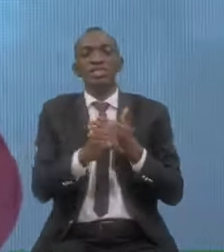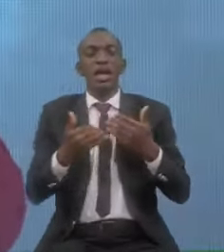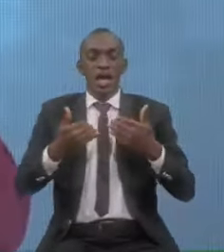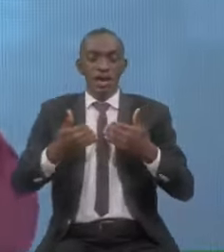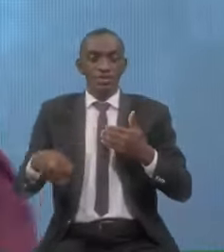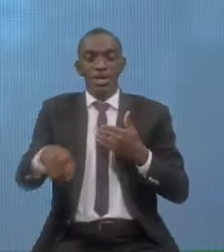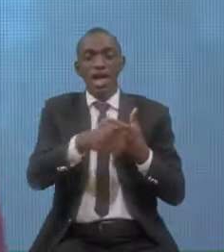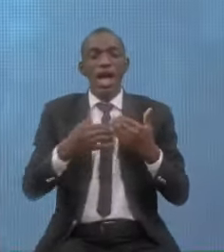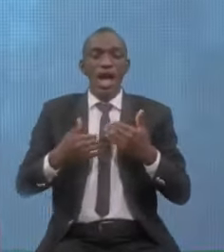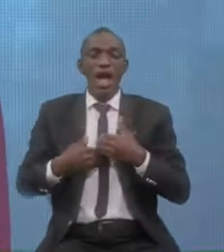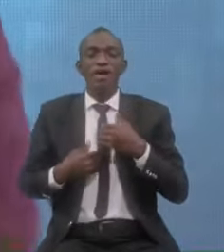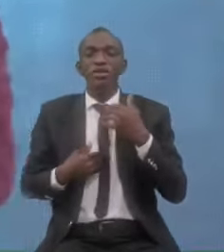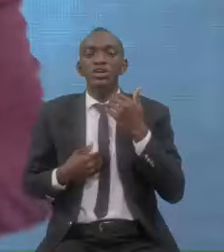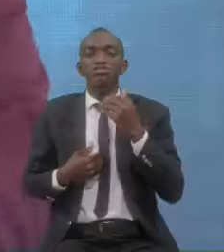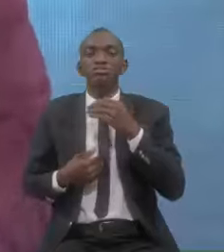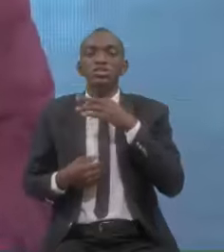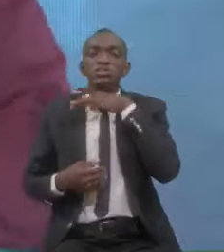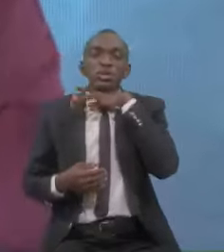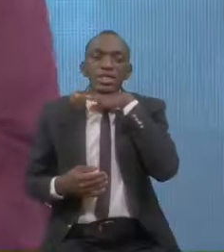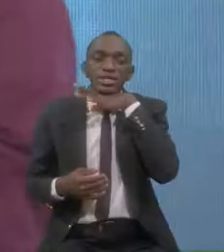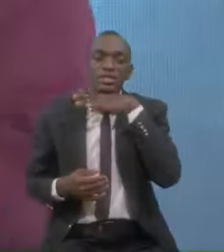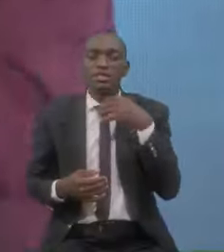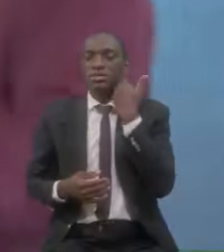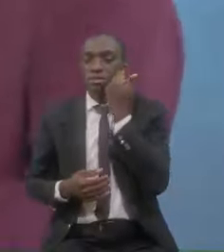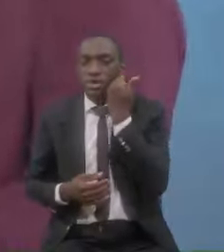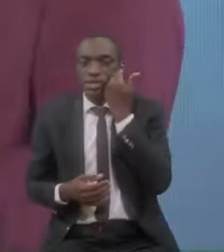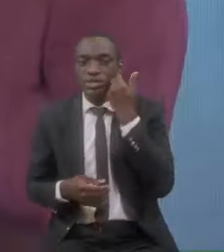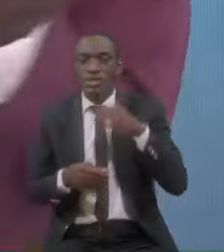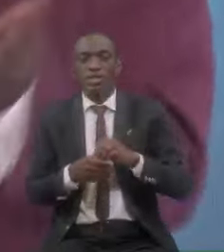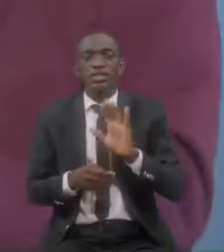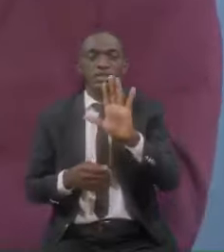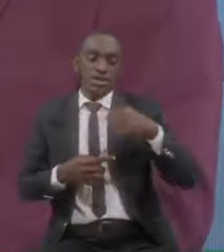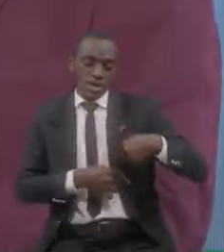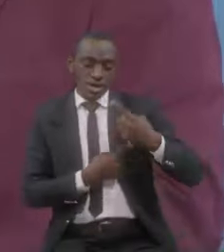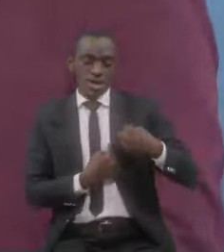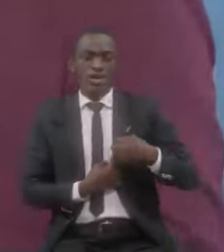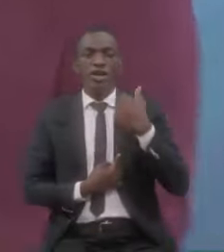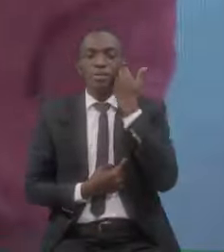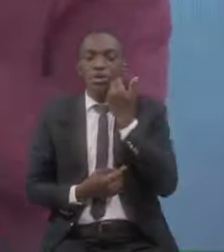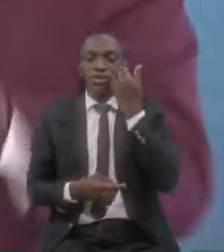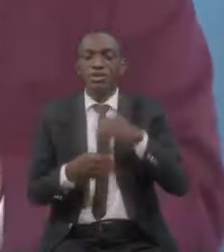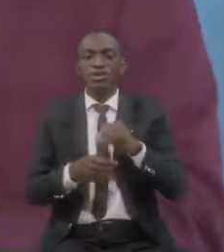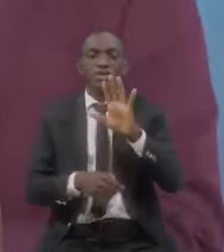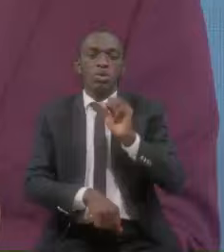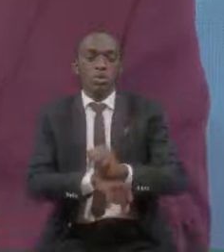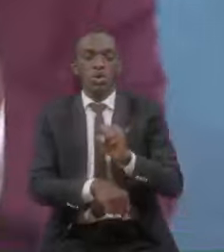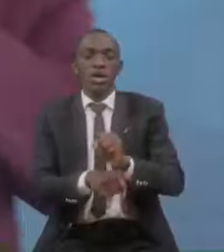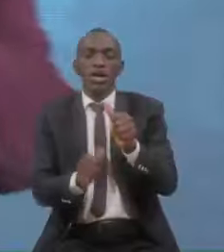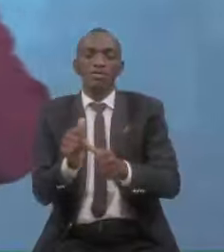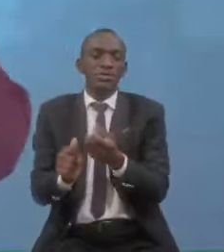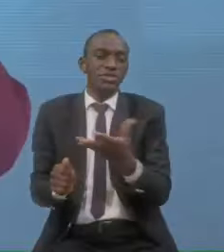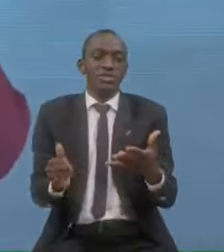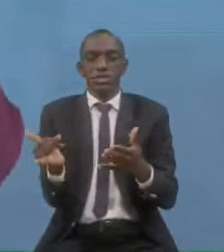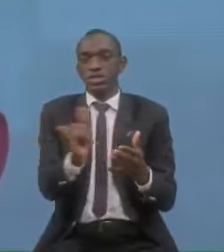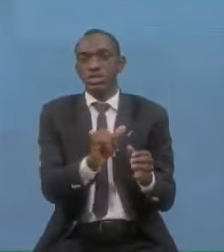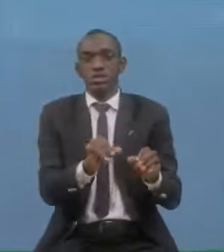immorality in their heart. They have immorality in their work, everything they do. And the people they commit those things